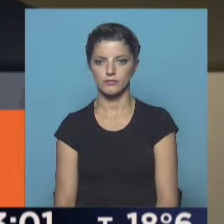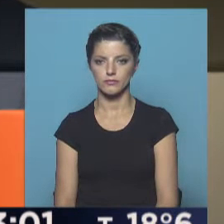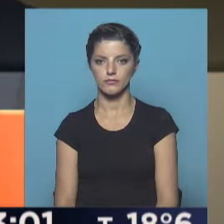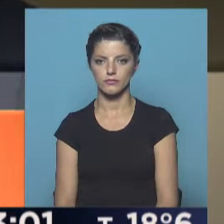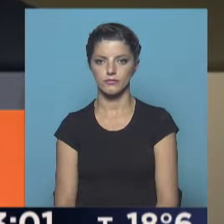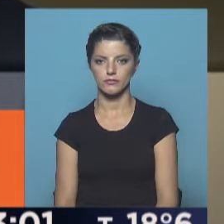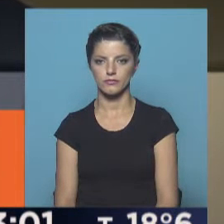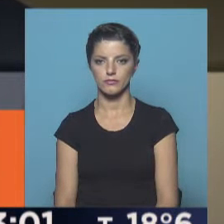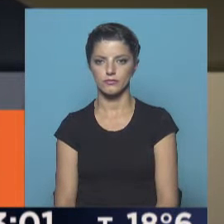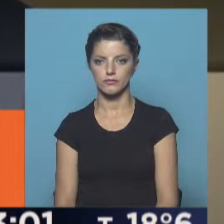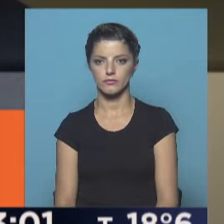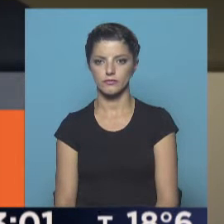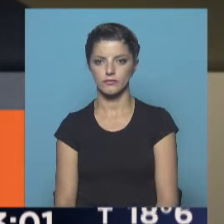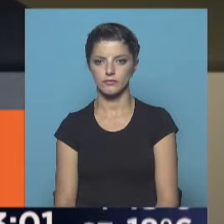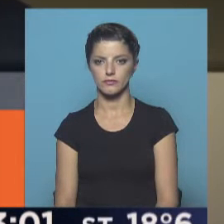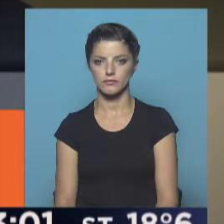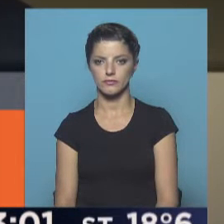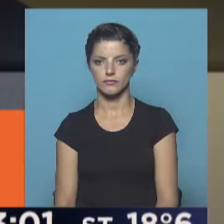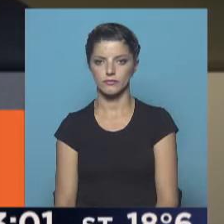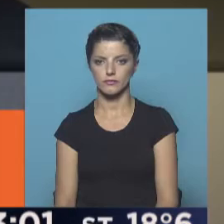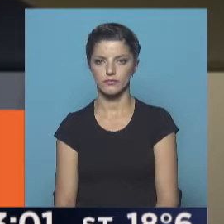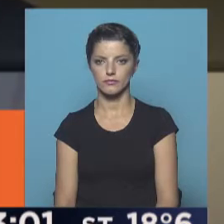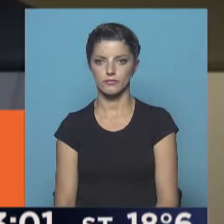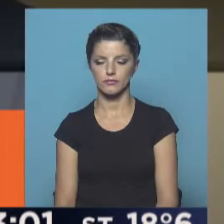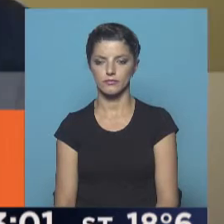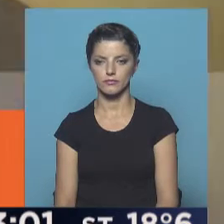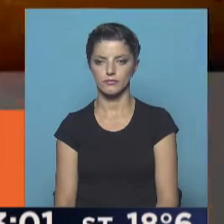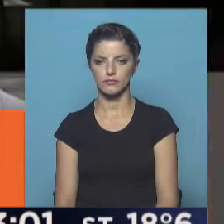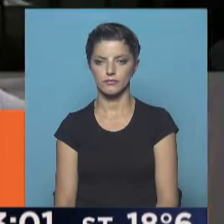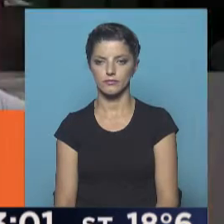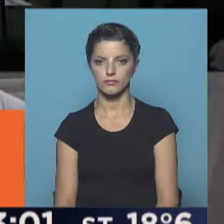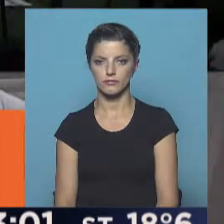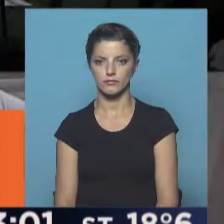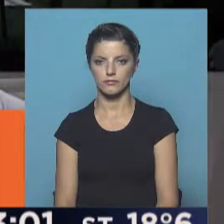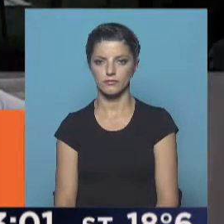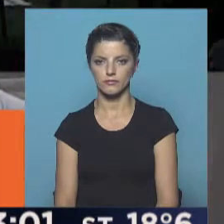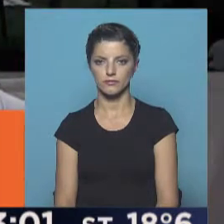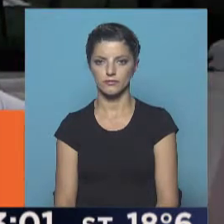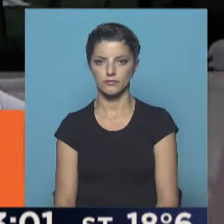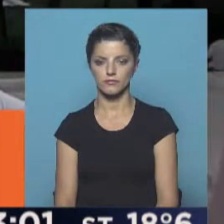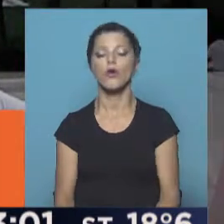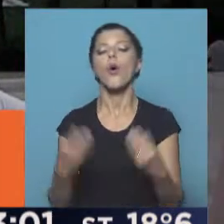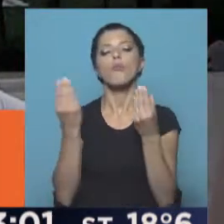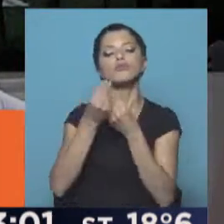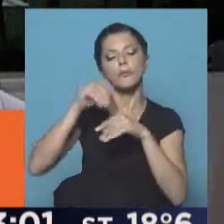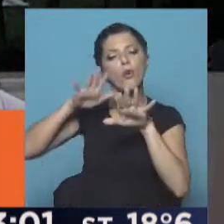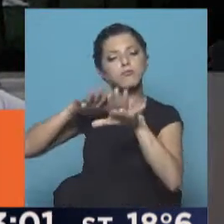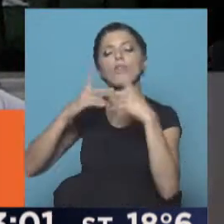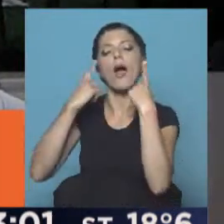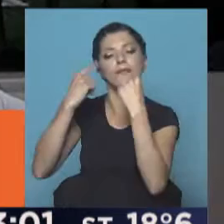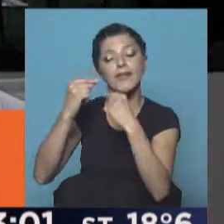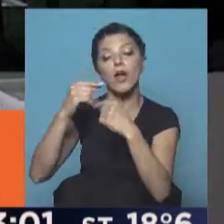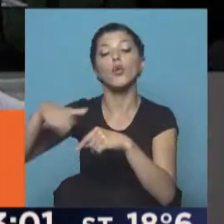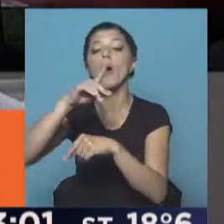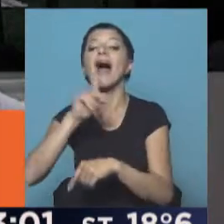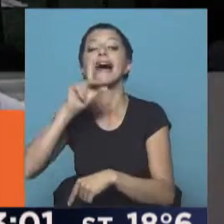political agenda, and there are few better ways to do it than to have a referendum on it. Manifestantes protestan en Atenas contra medidas